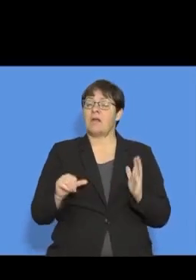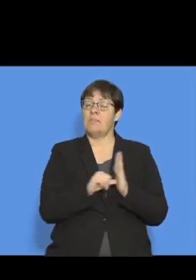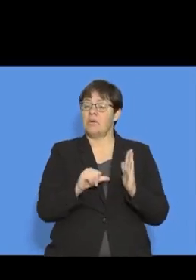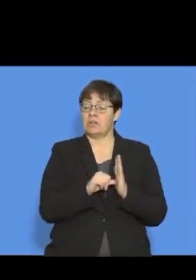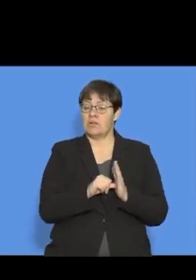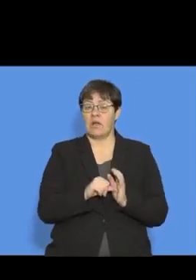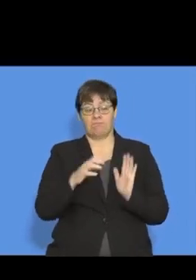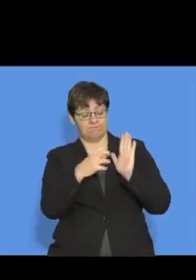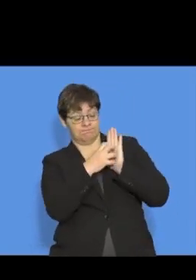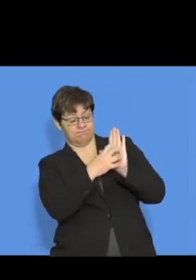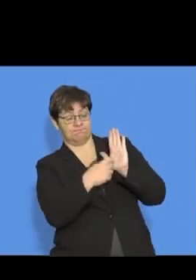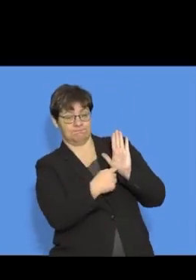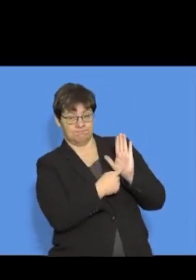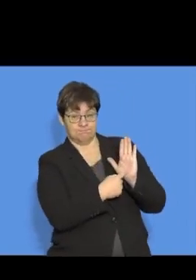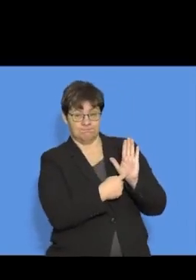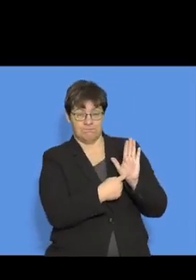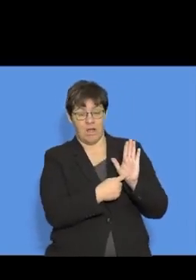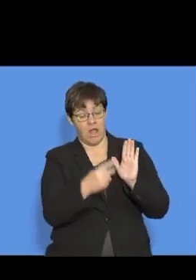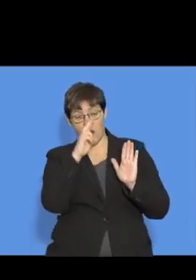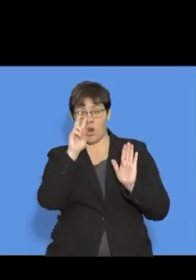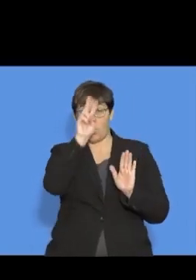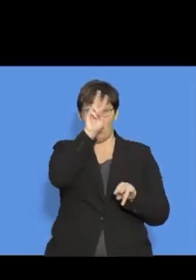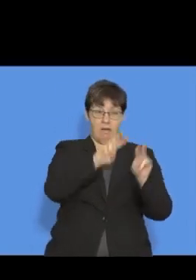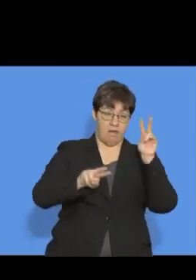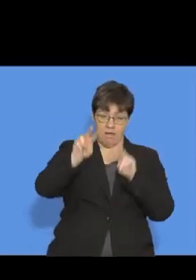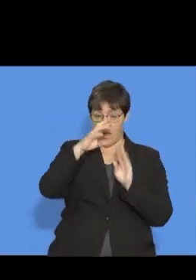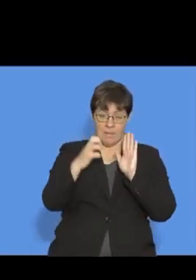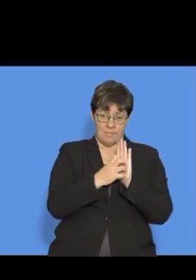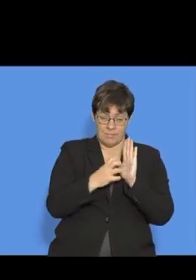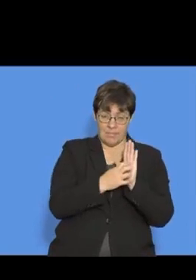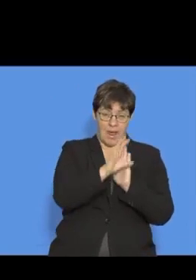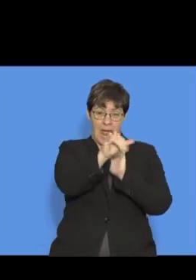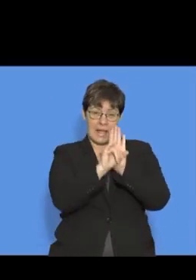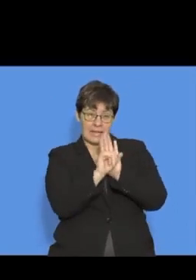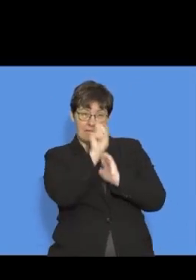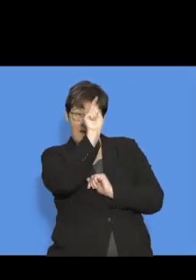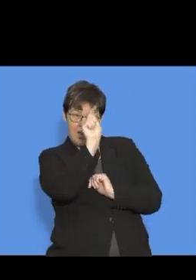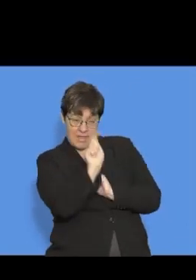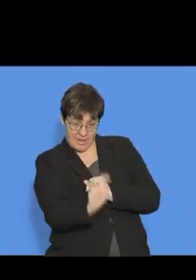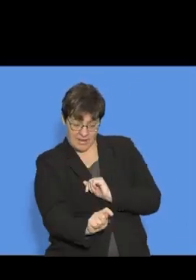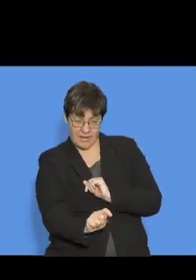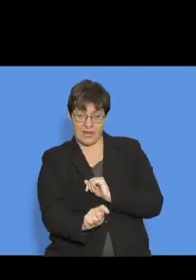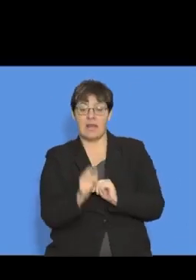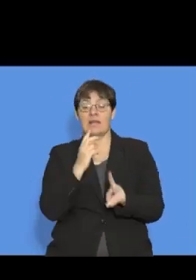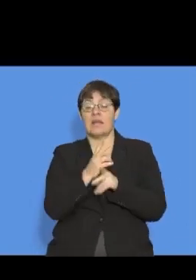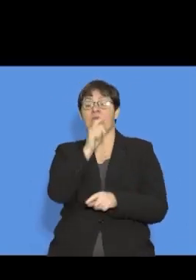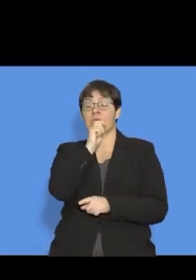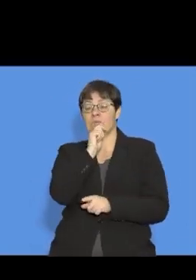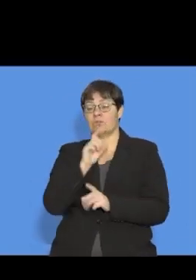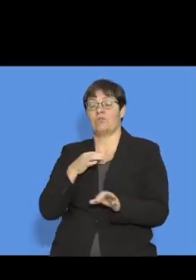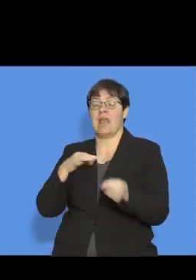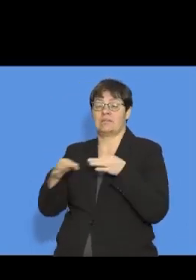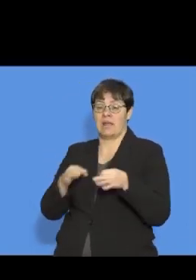that when you have a diagram like this, that you look at the overview of the diagram, identify the parts, and then use